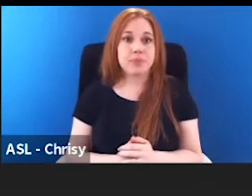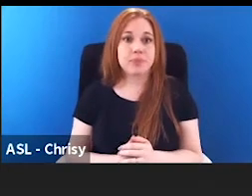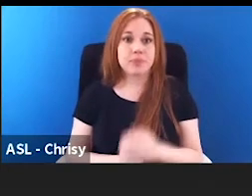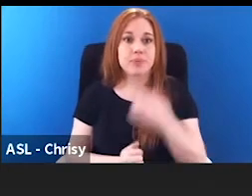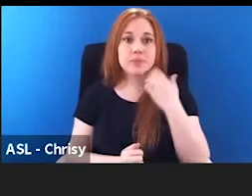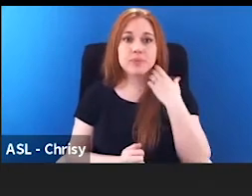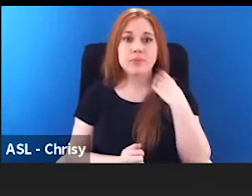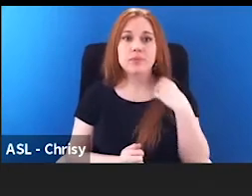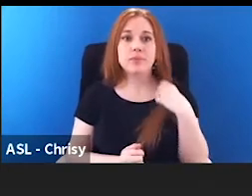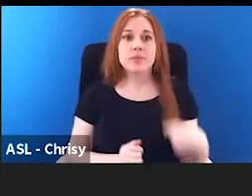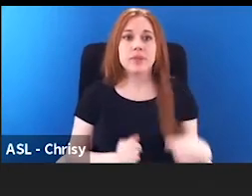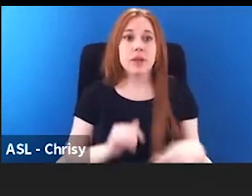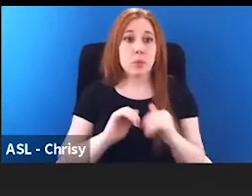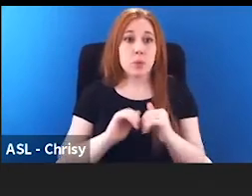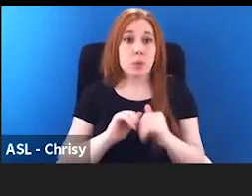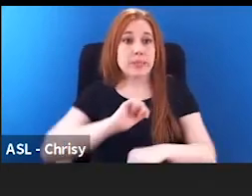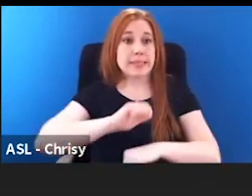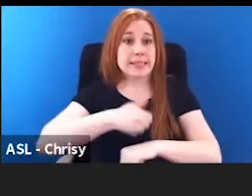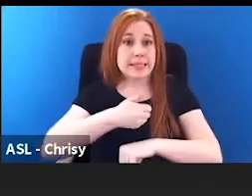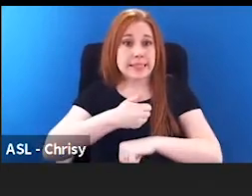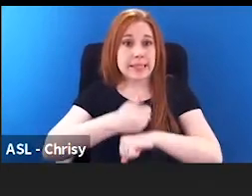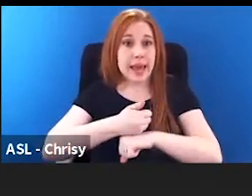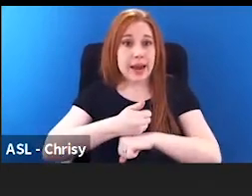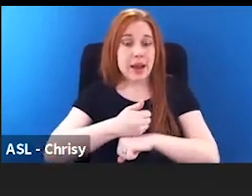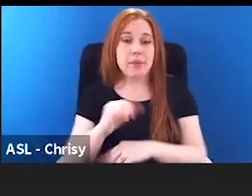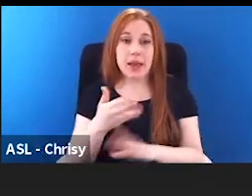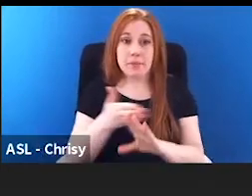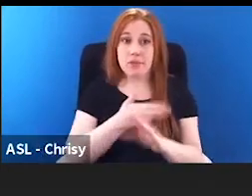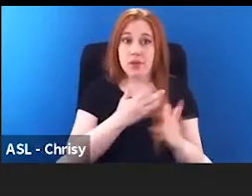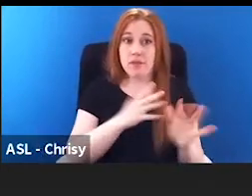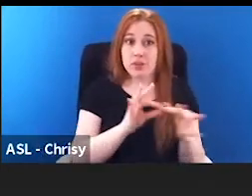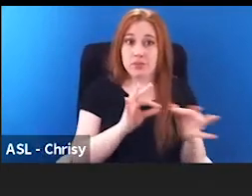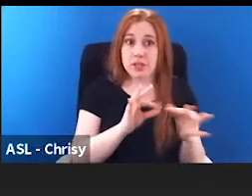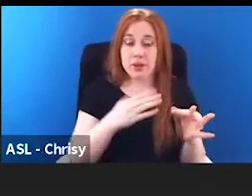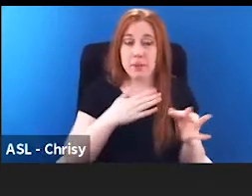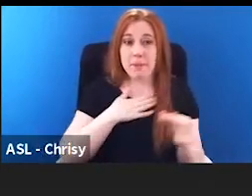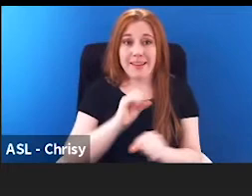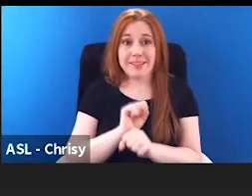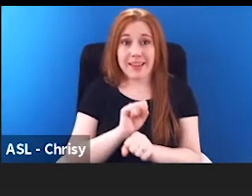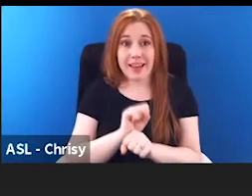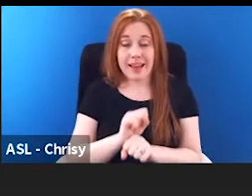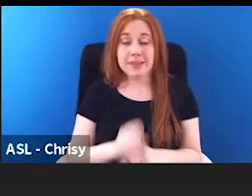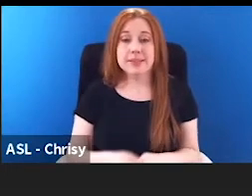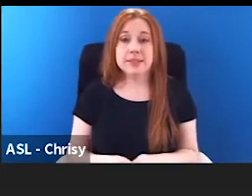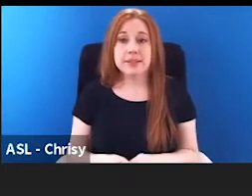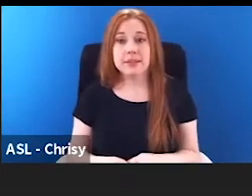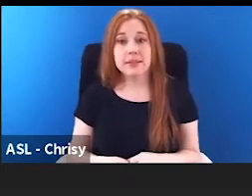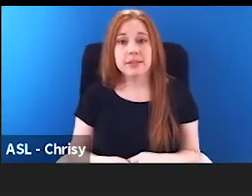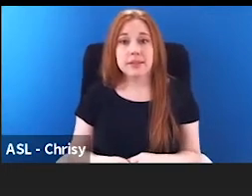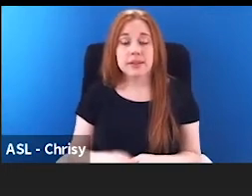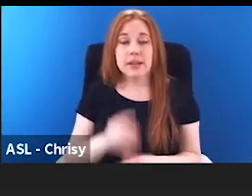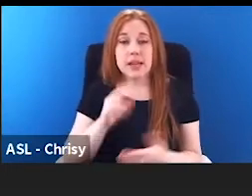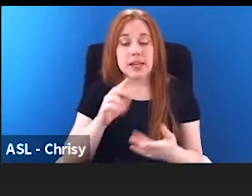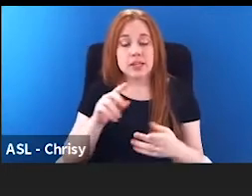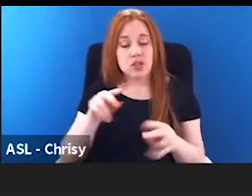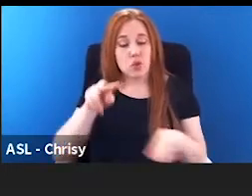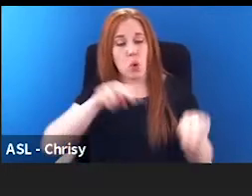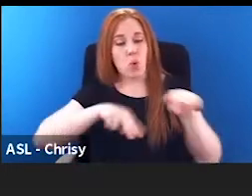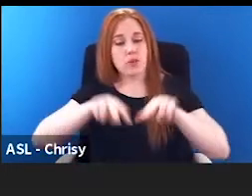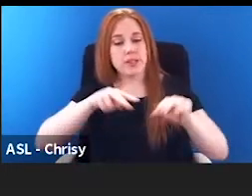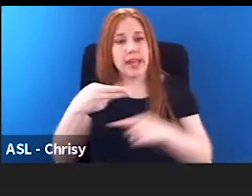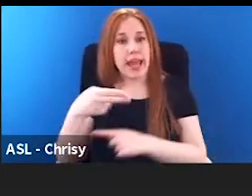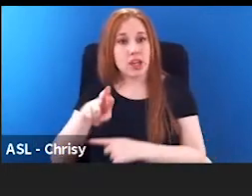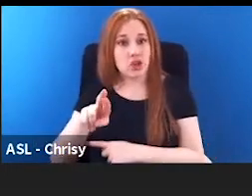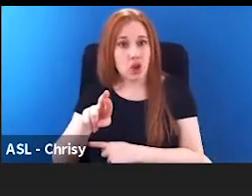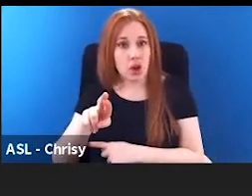kind of to set it up. As I mentioned before, one of my tasks is to oversee human resources.